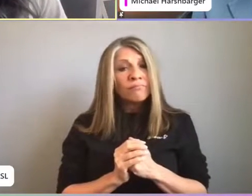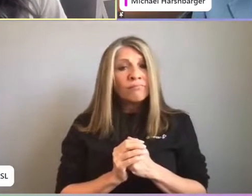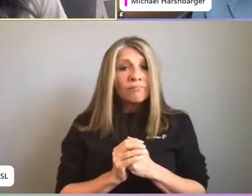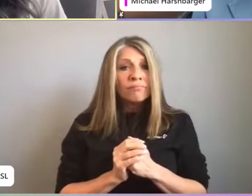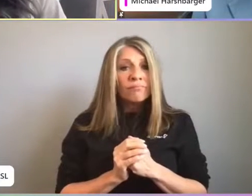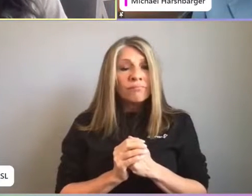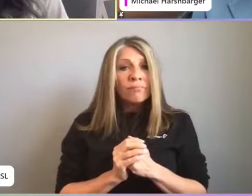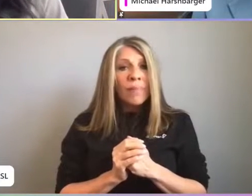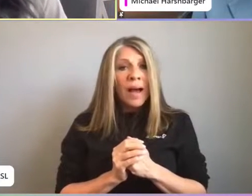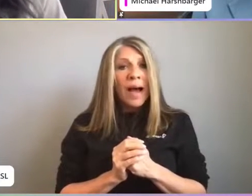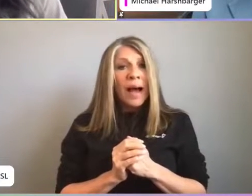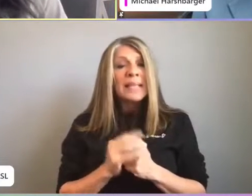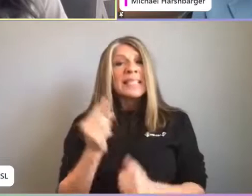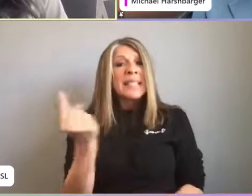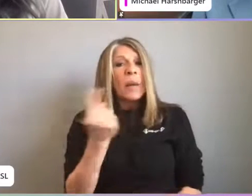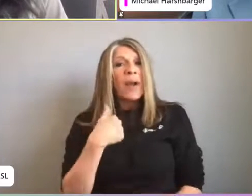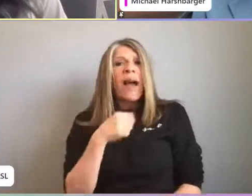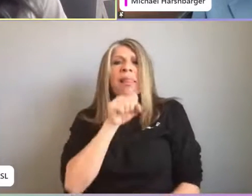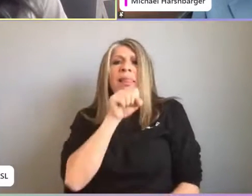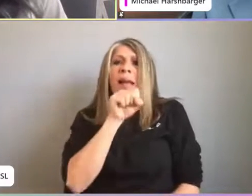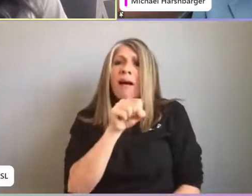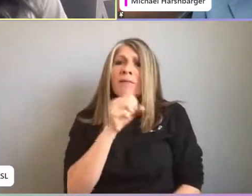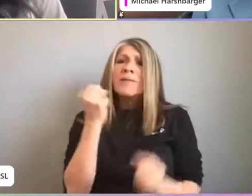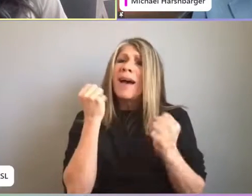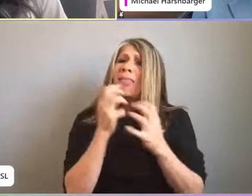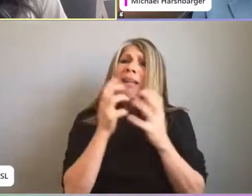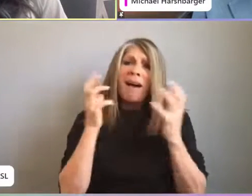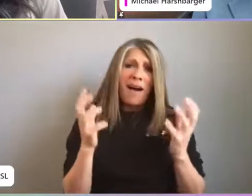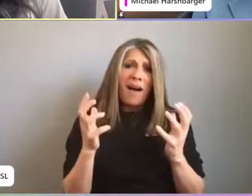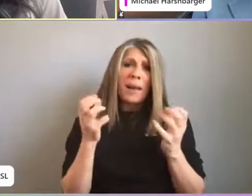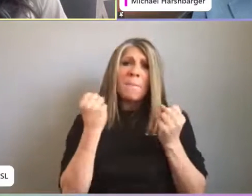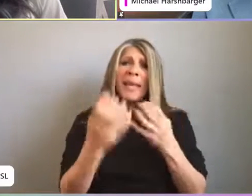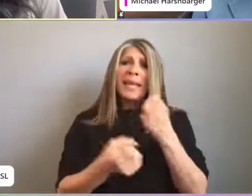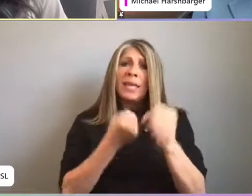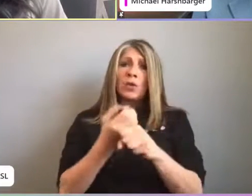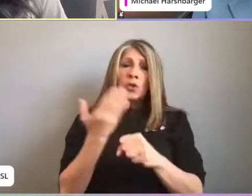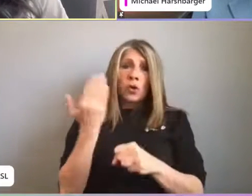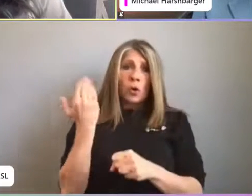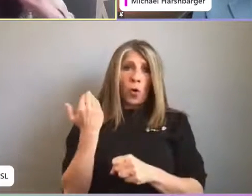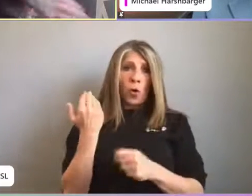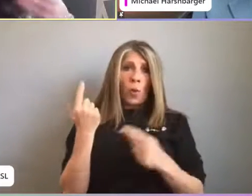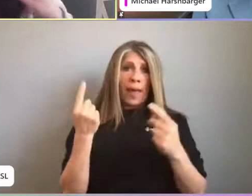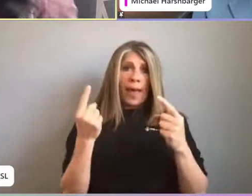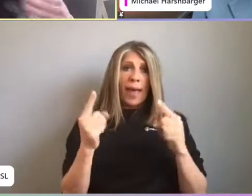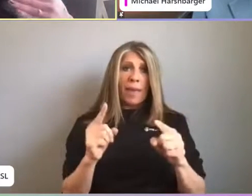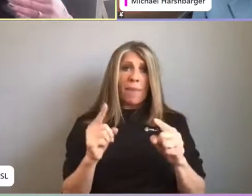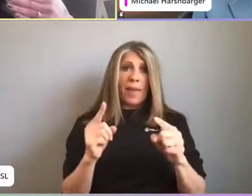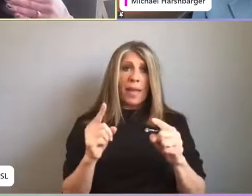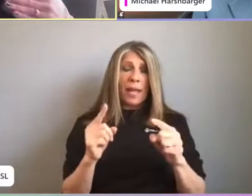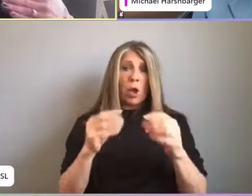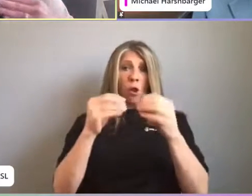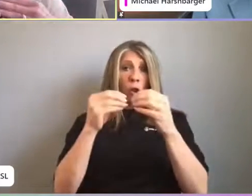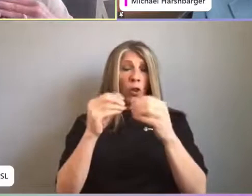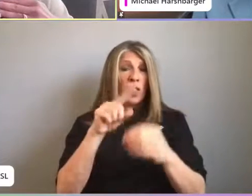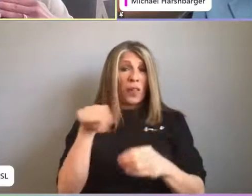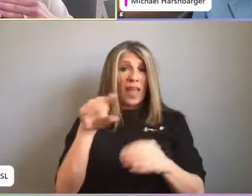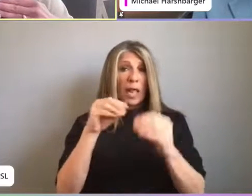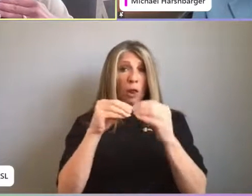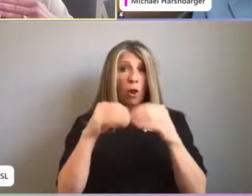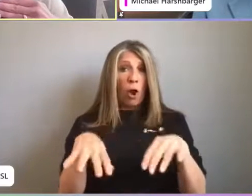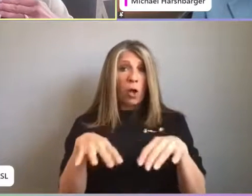Someone I loved very much many years ago had lost the ability